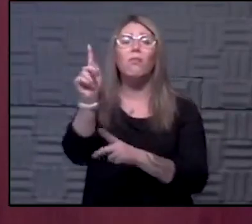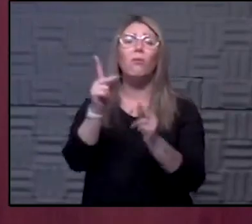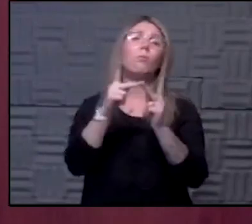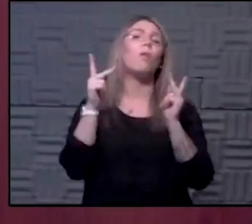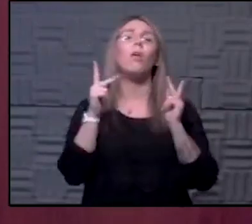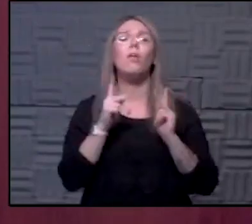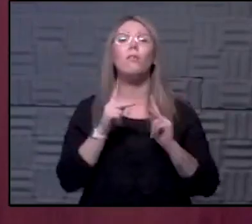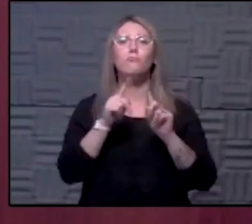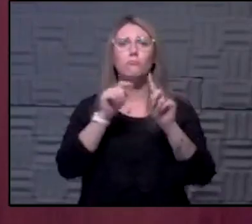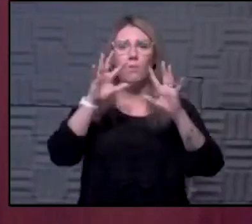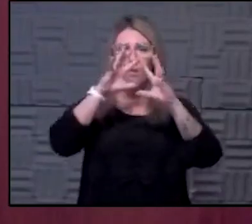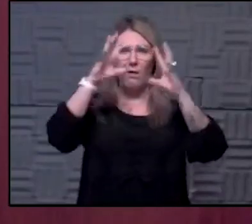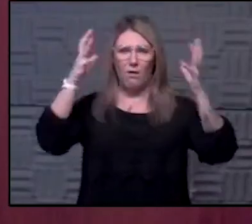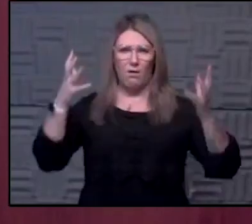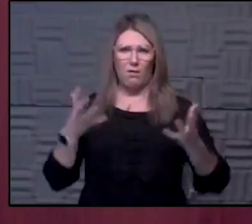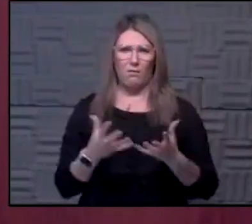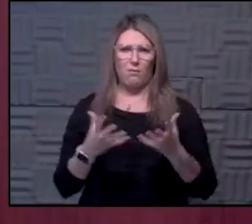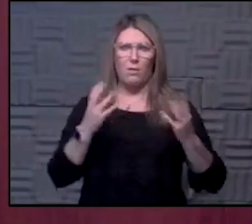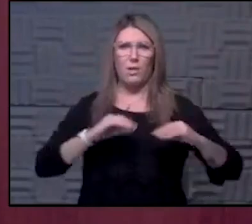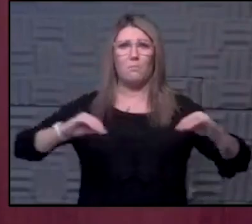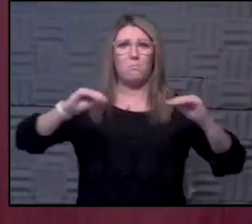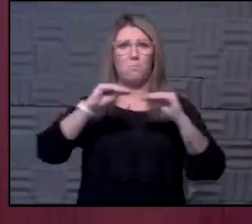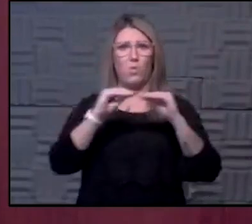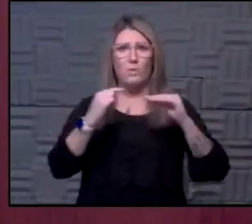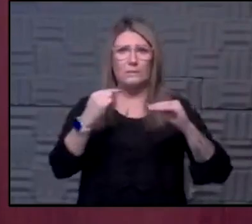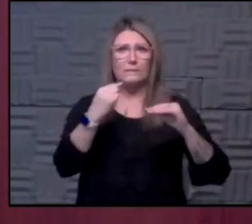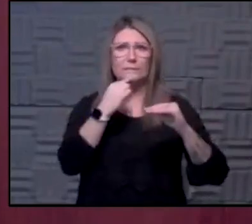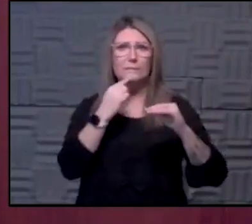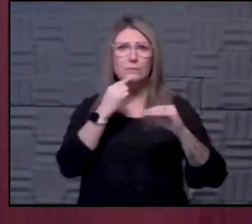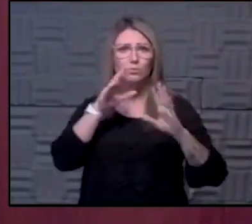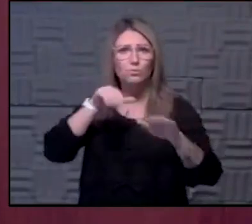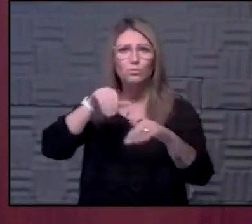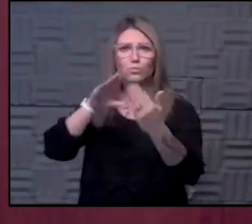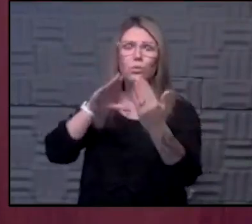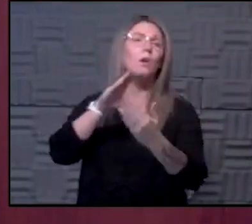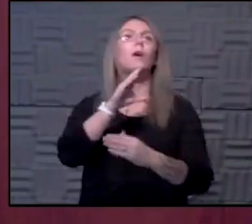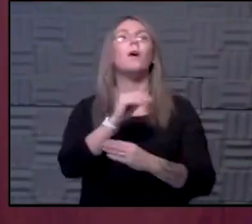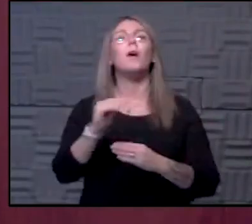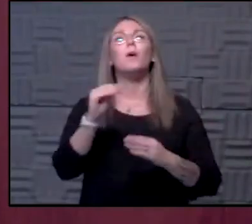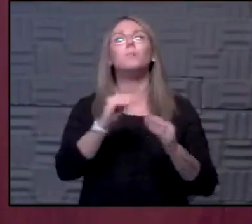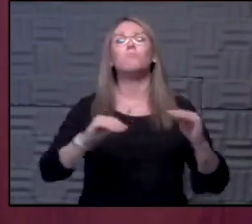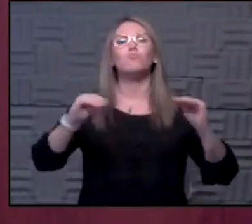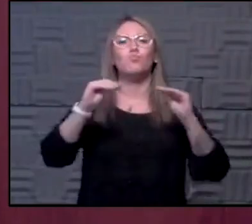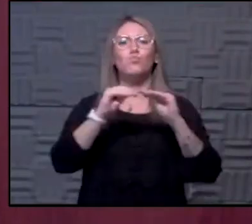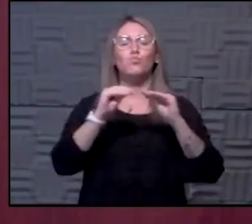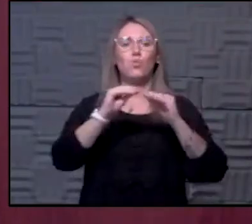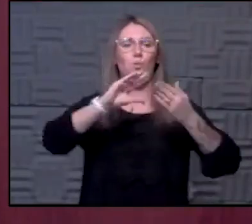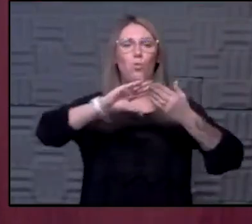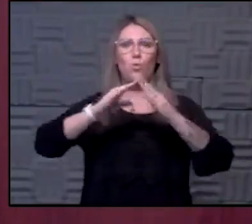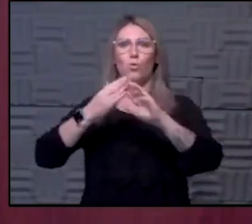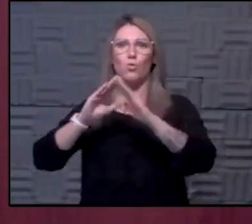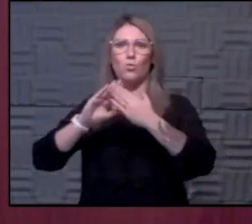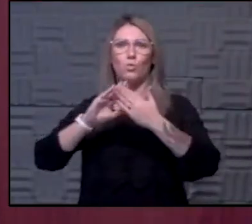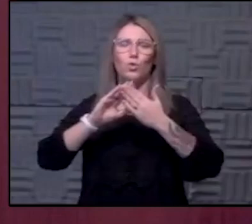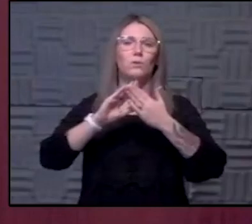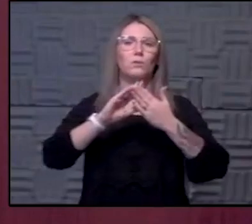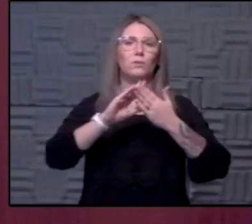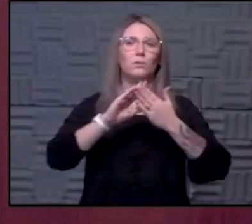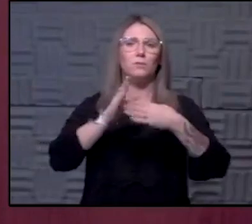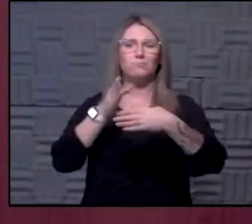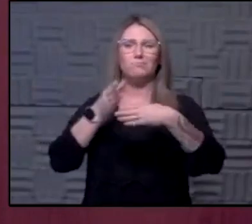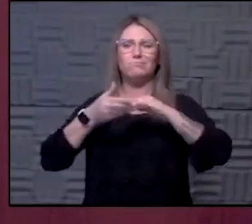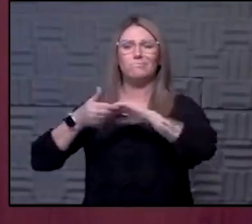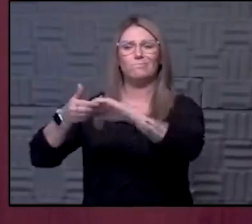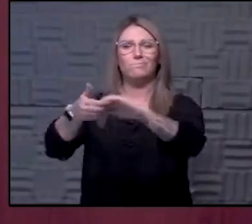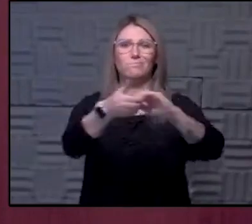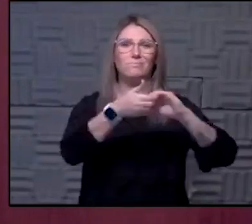where they have taken this much more seriously and with much greater community sharing